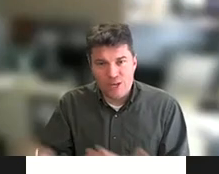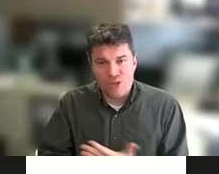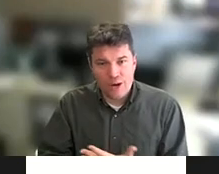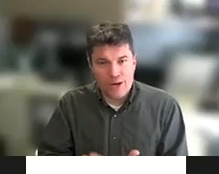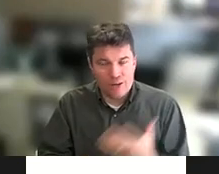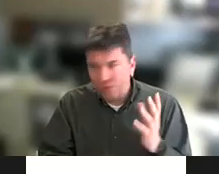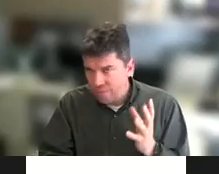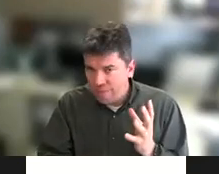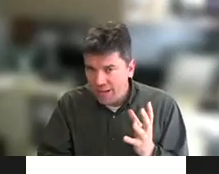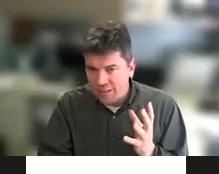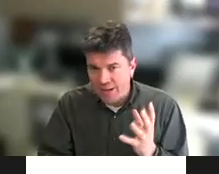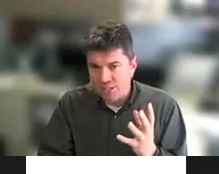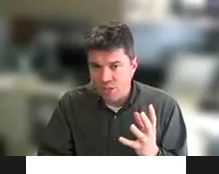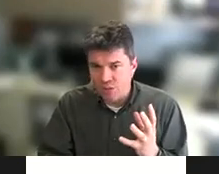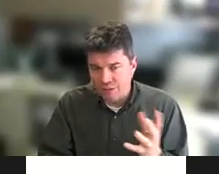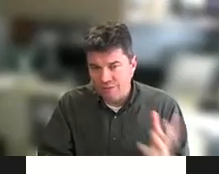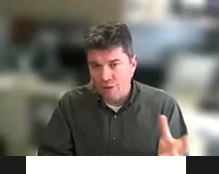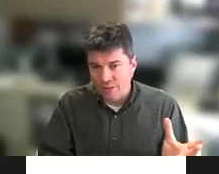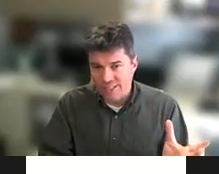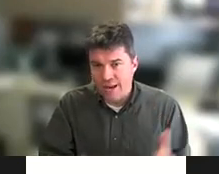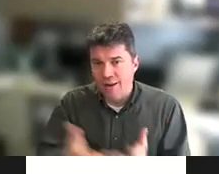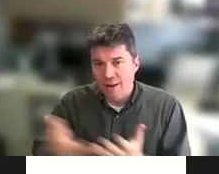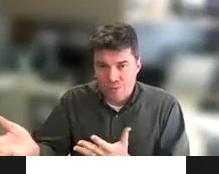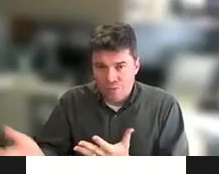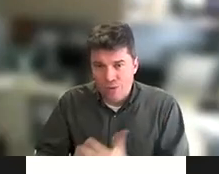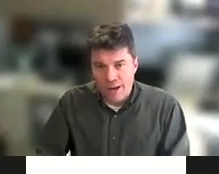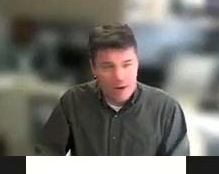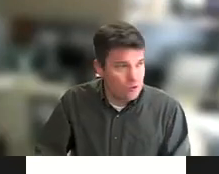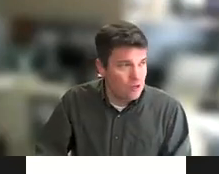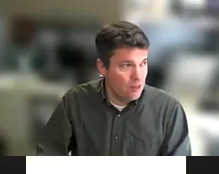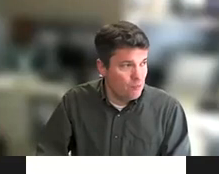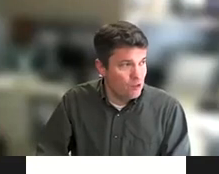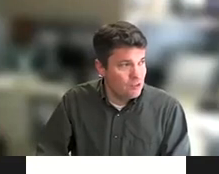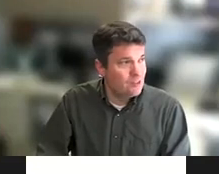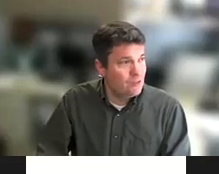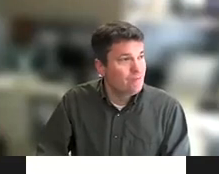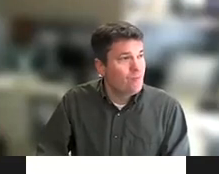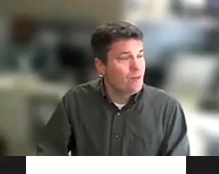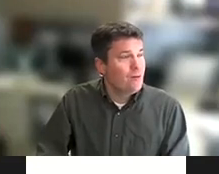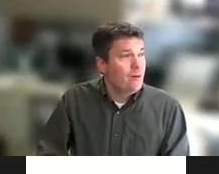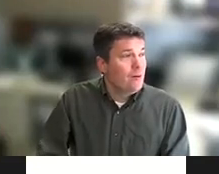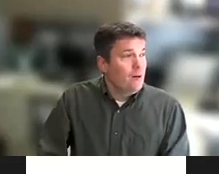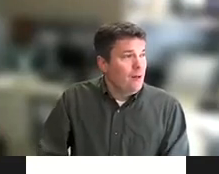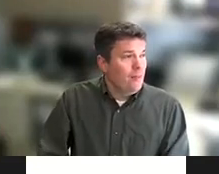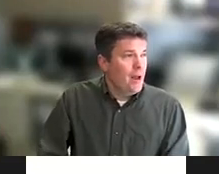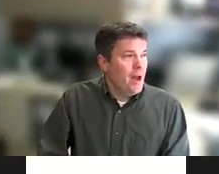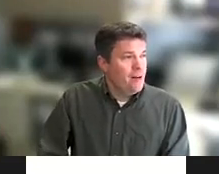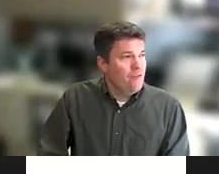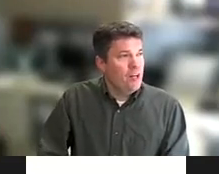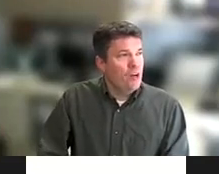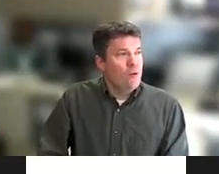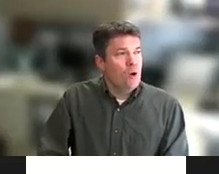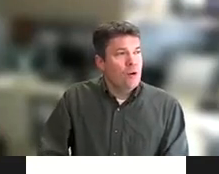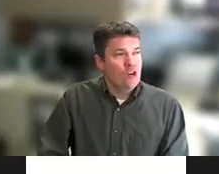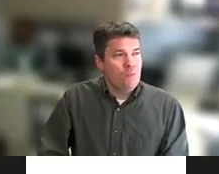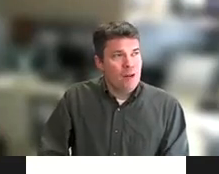the person has been trained to make the best use of what they're saying and relay it to the other person. So then I